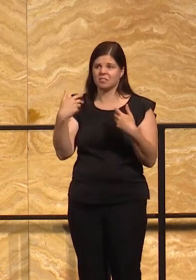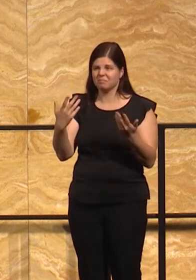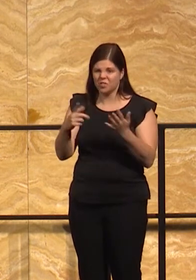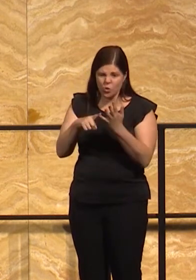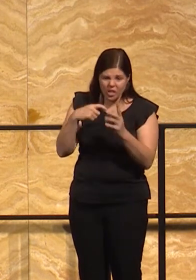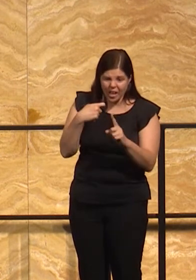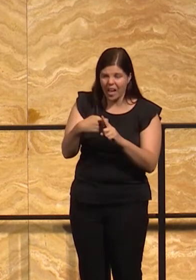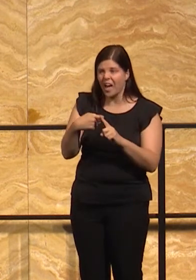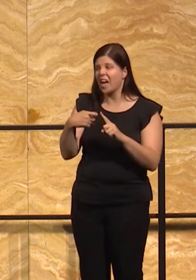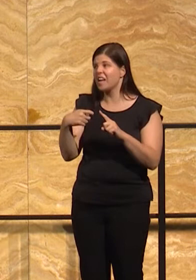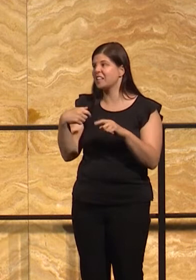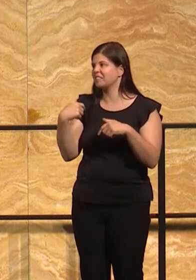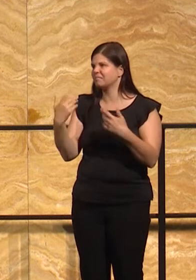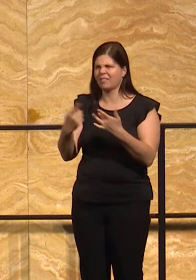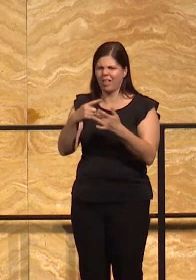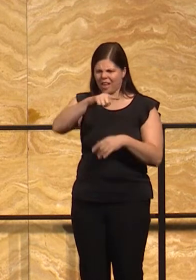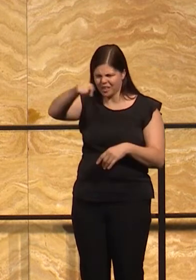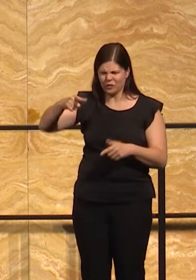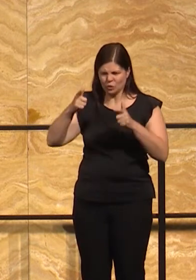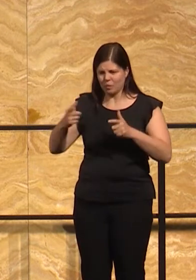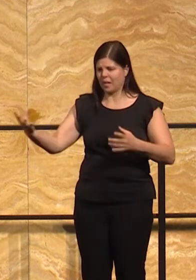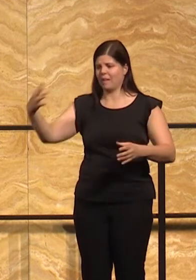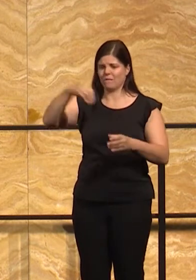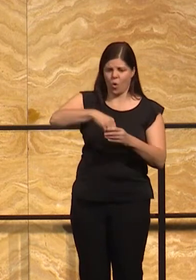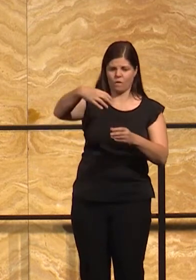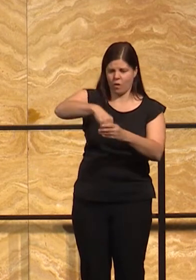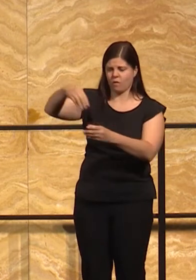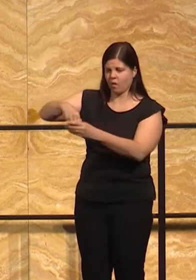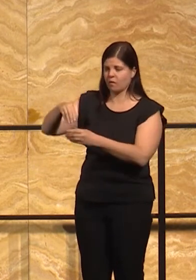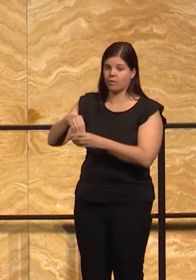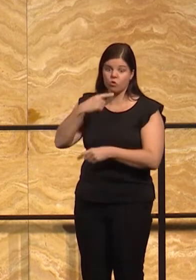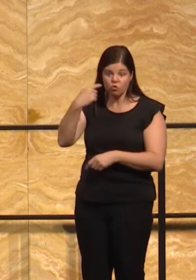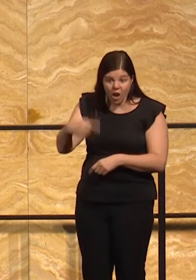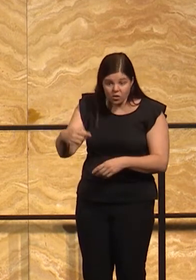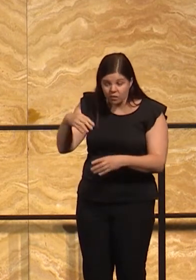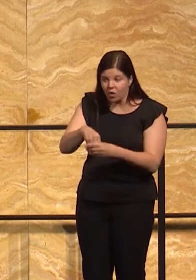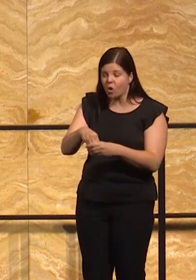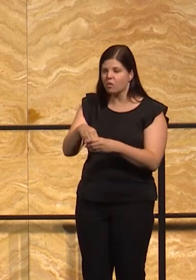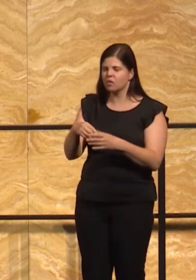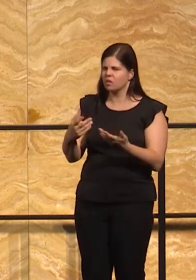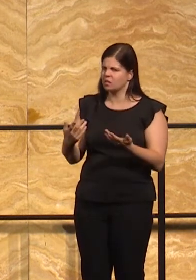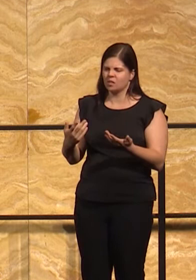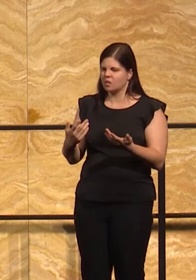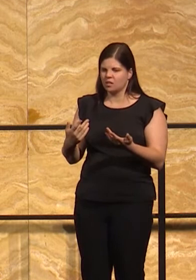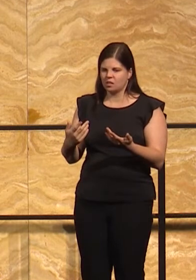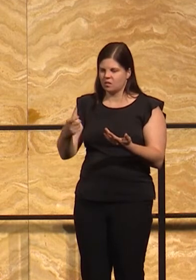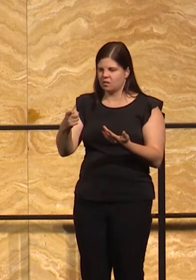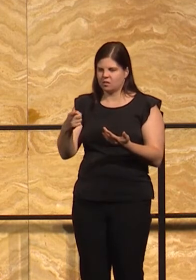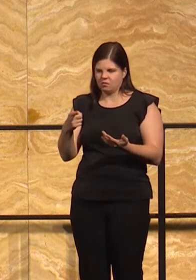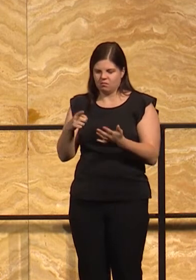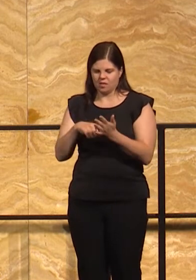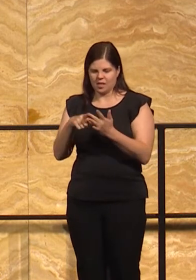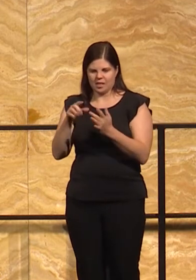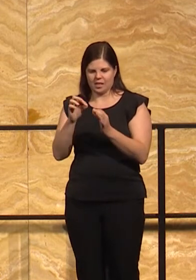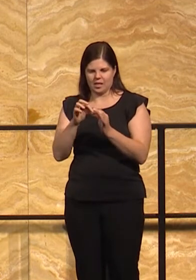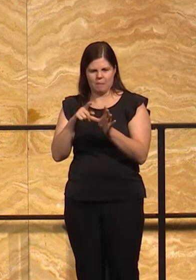UK and so on, and then Russia, which was humiliated in Libya.